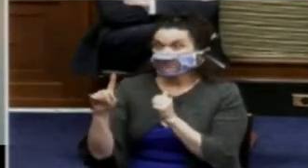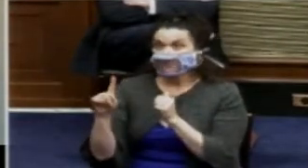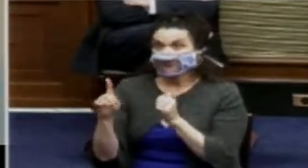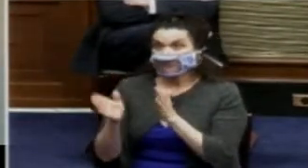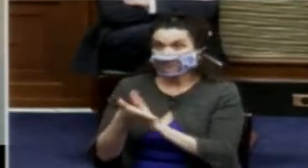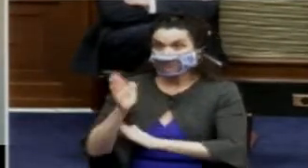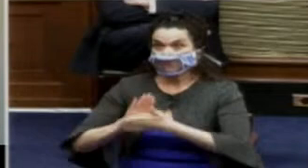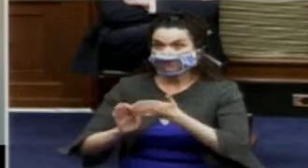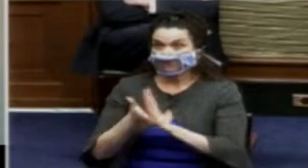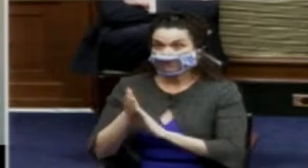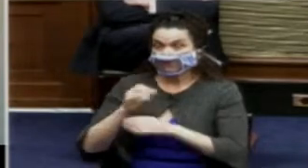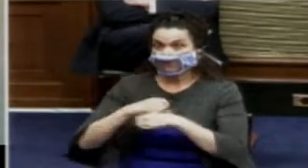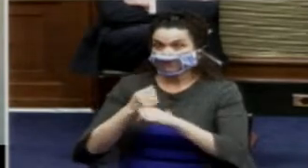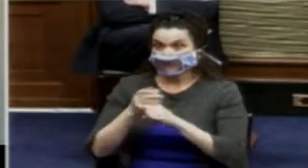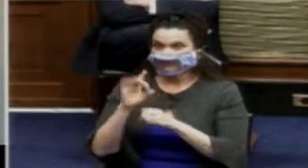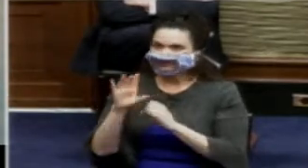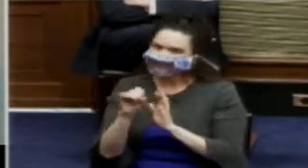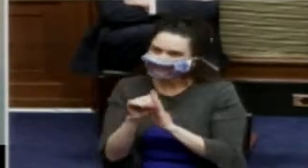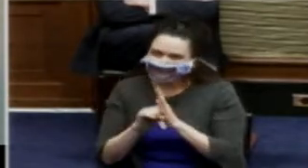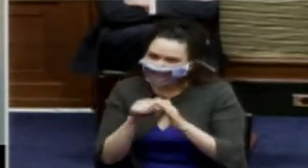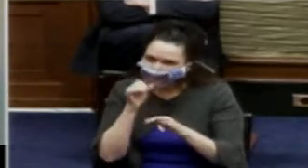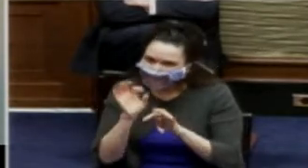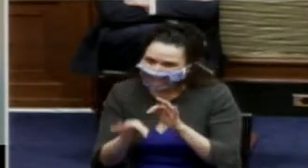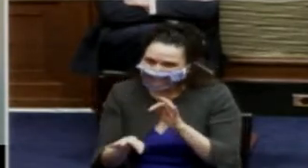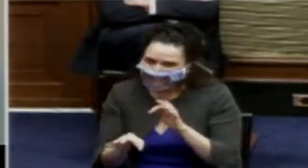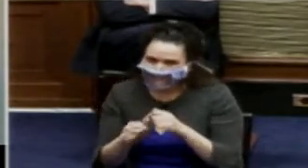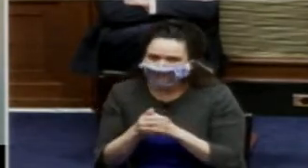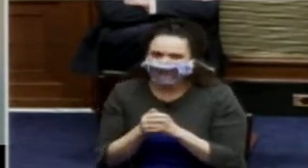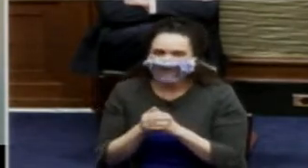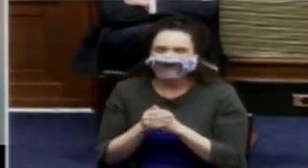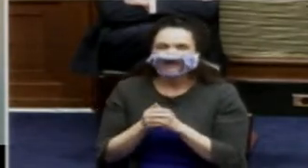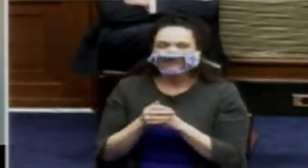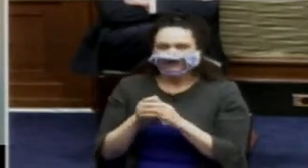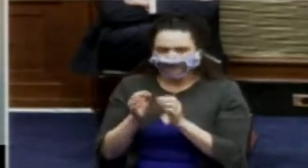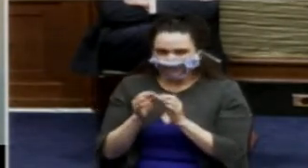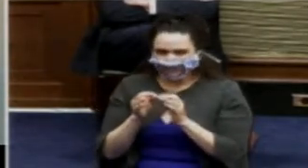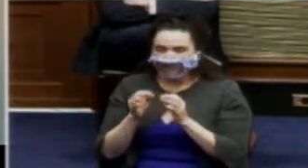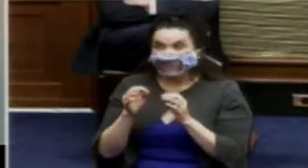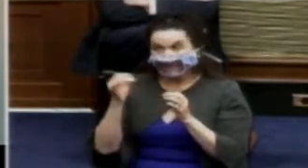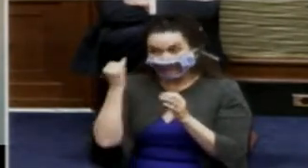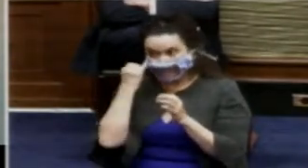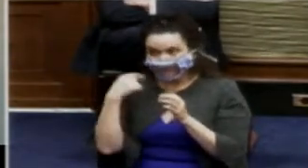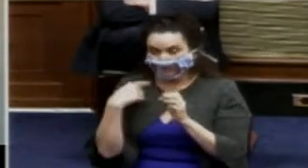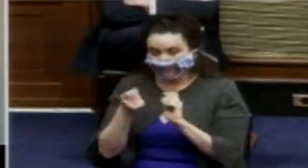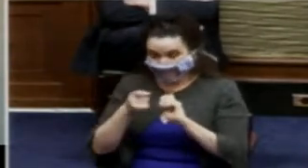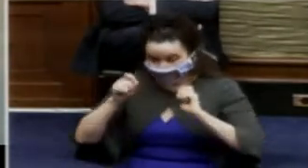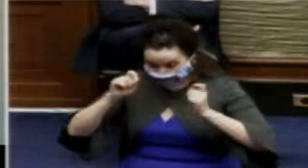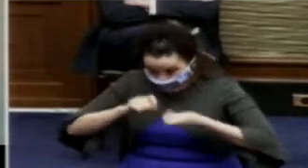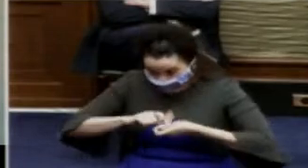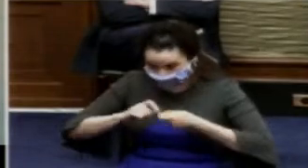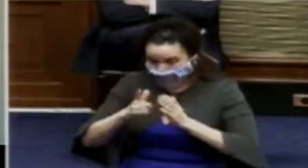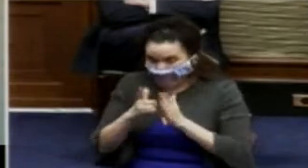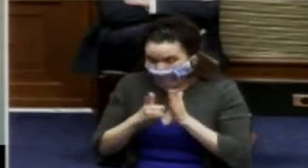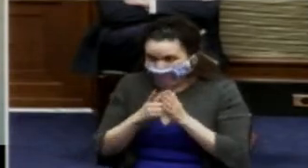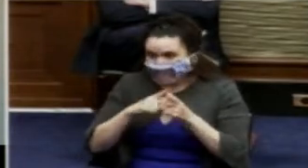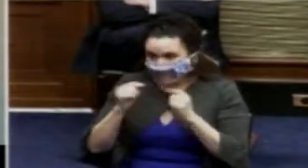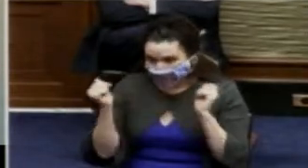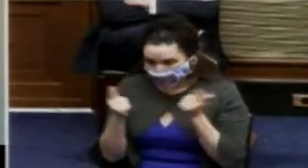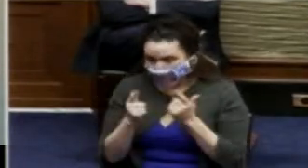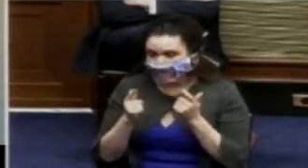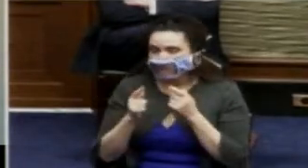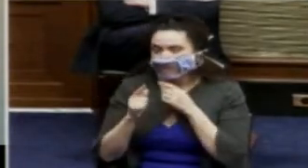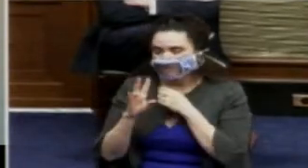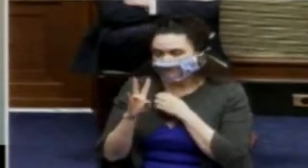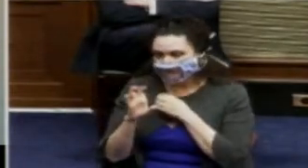because then all 700,000 residents of Washington would have a say in Congress, both the